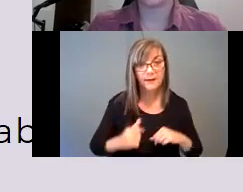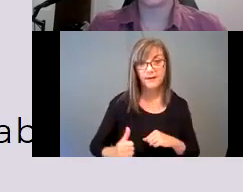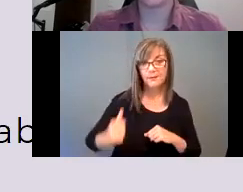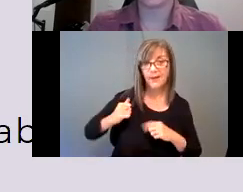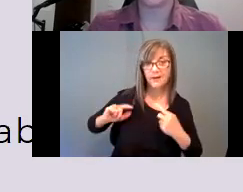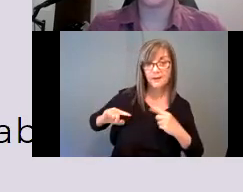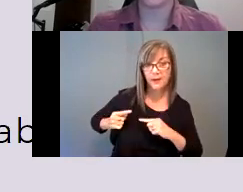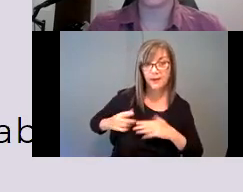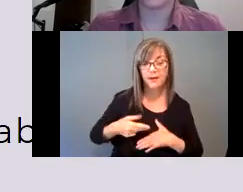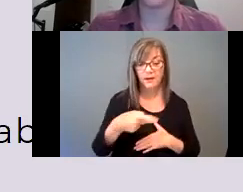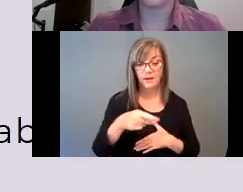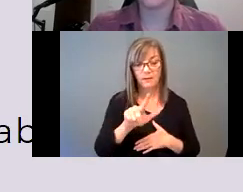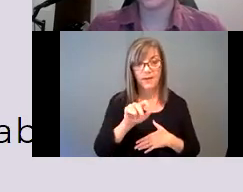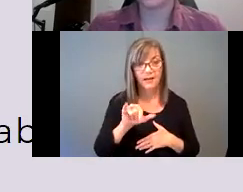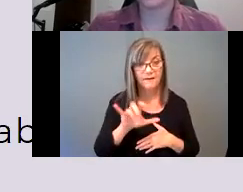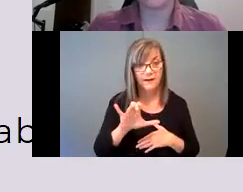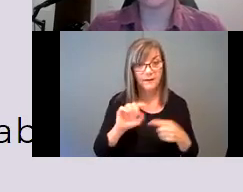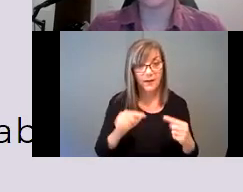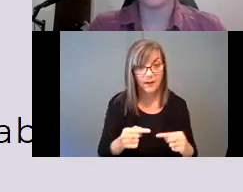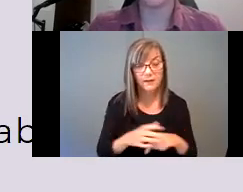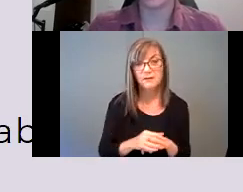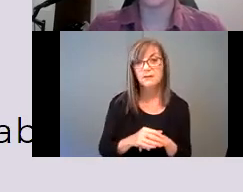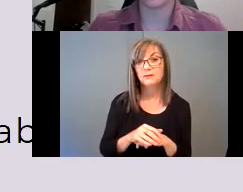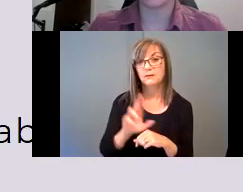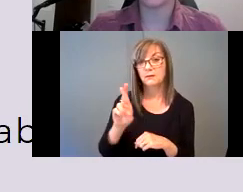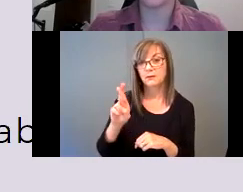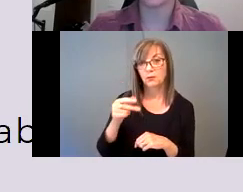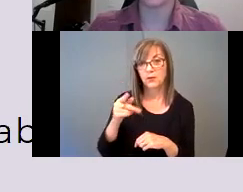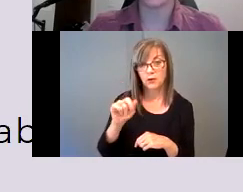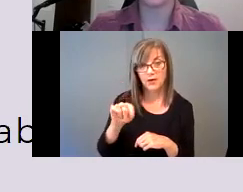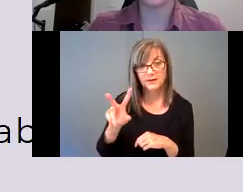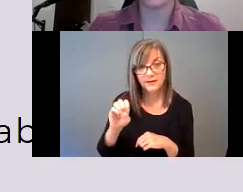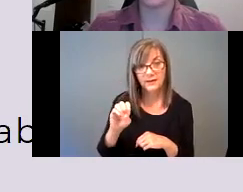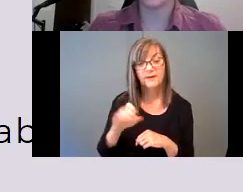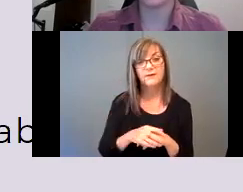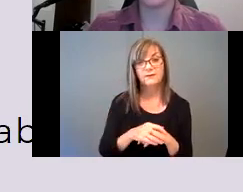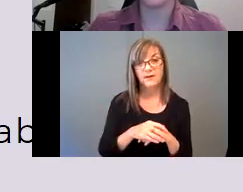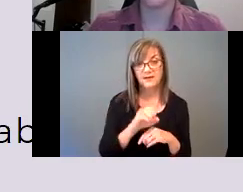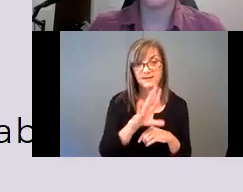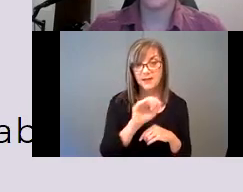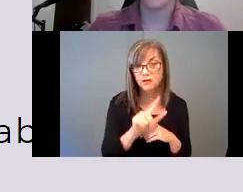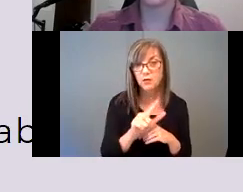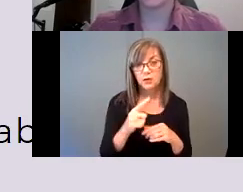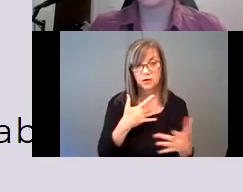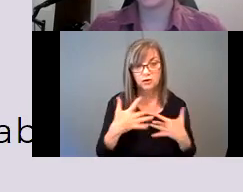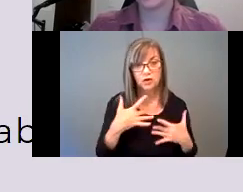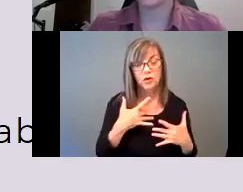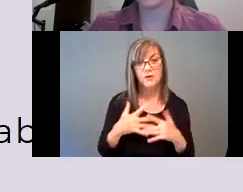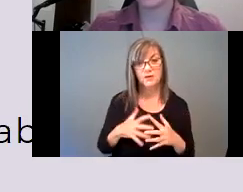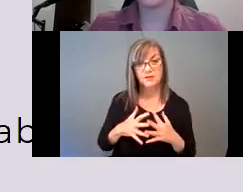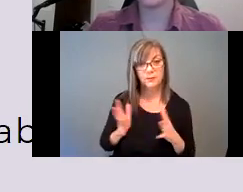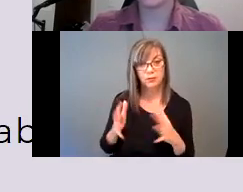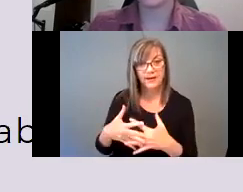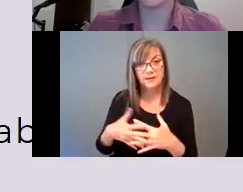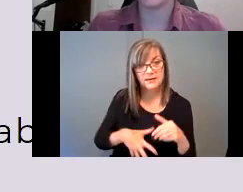lot of reproductive and sexual health concerns that might result from trauma, such as pregnancy complications. And substance use,